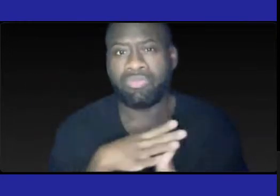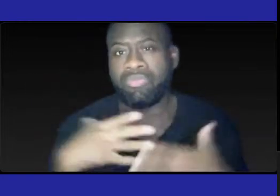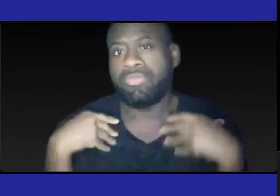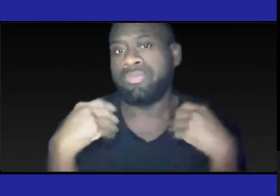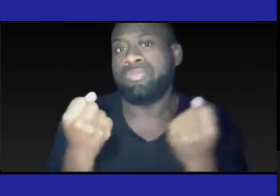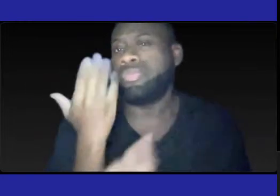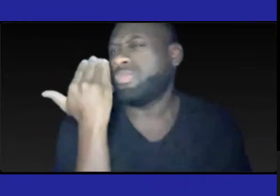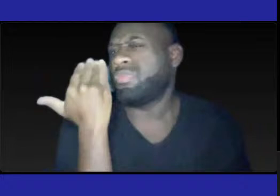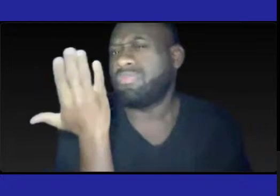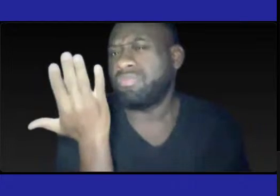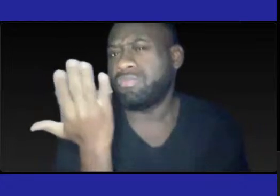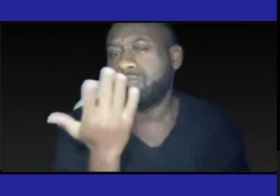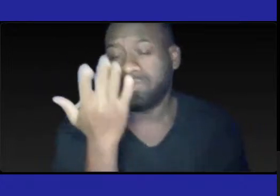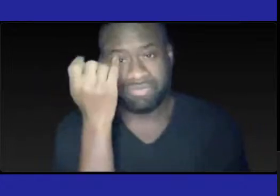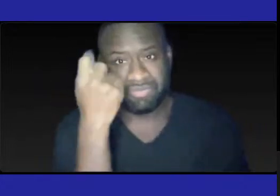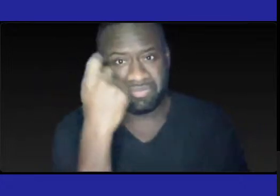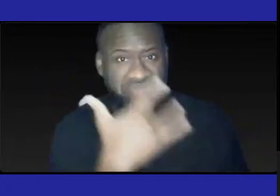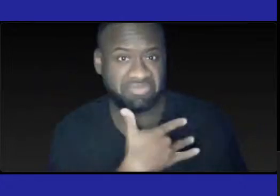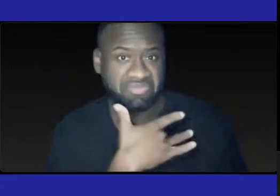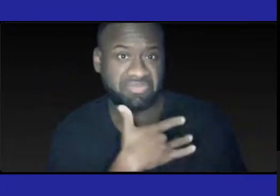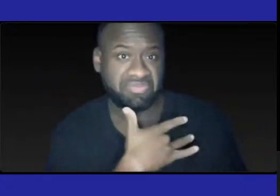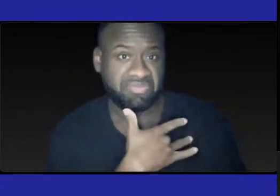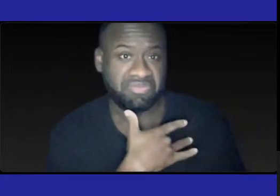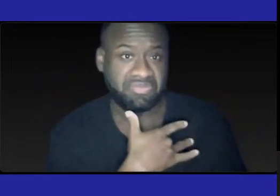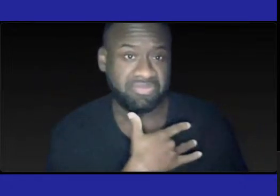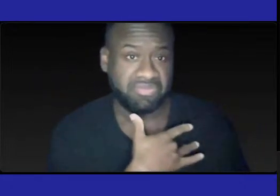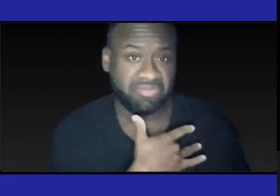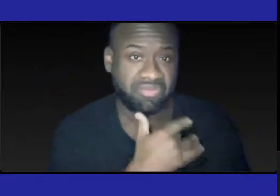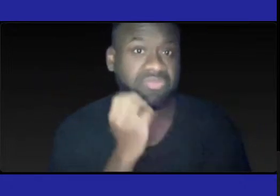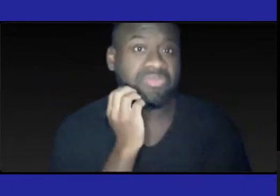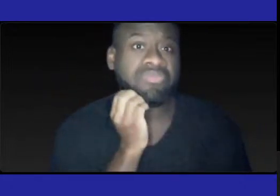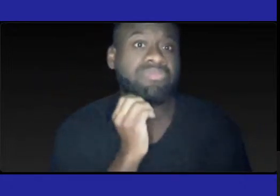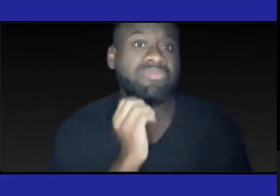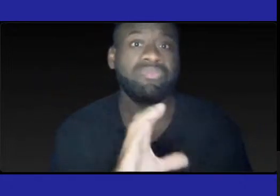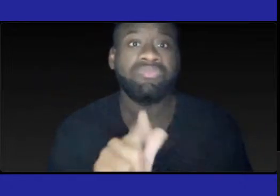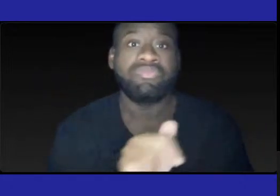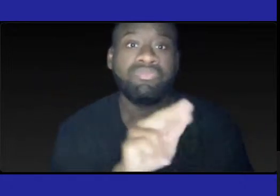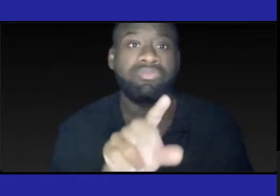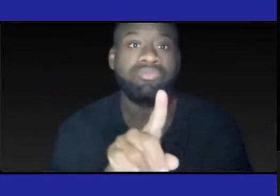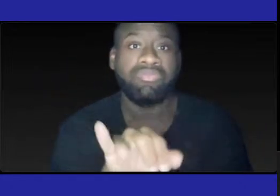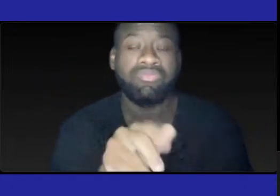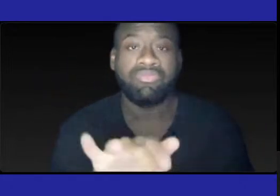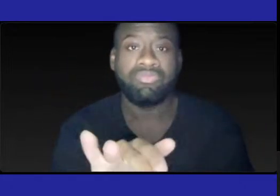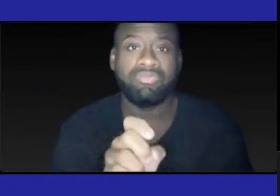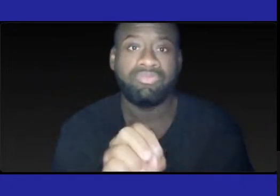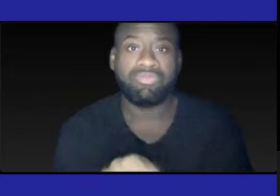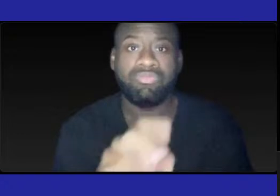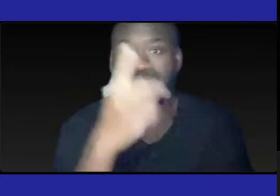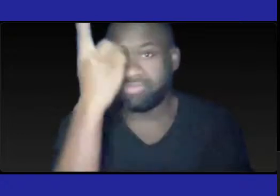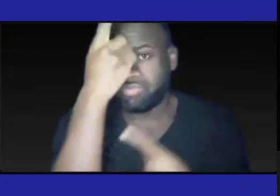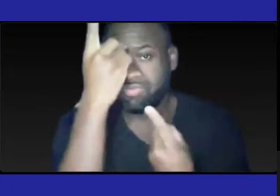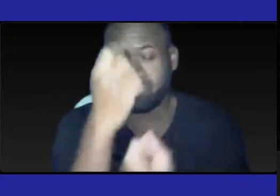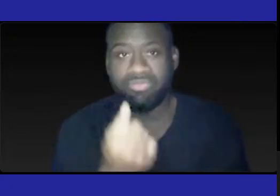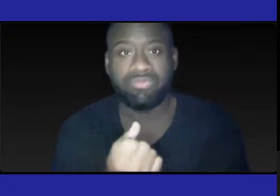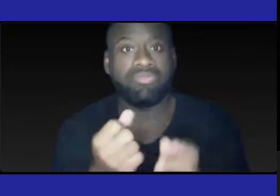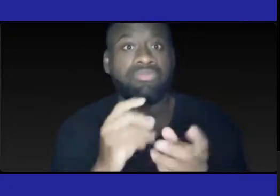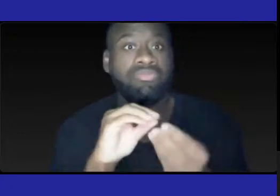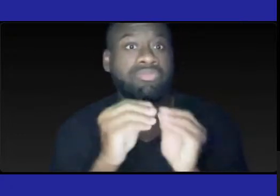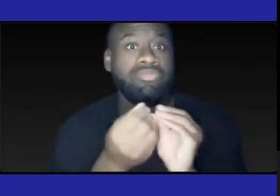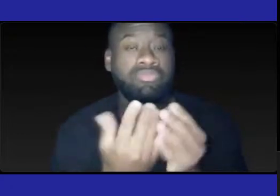So cardiovascular disease, as we're all aware, is the #1 cause of death in women in the United